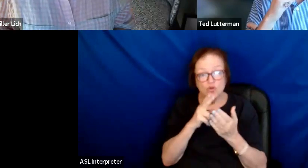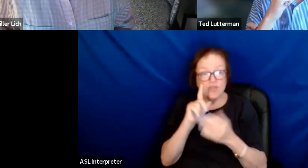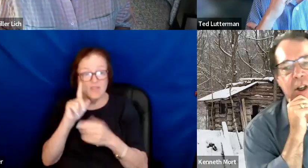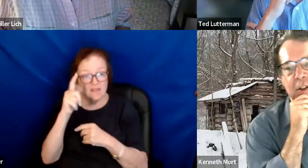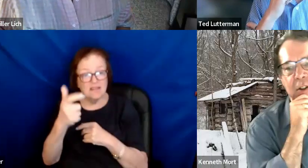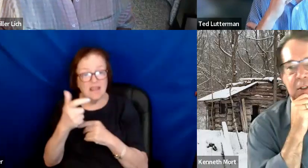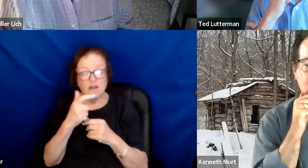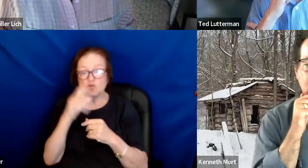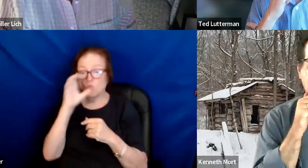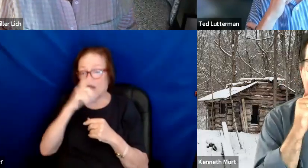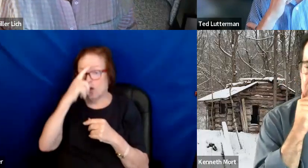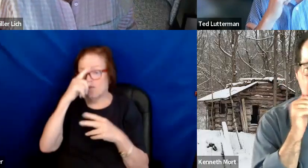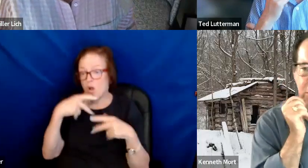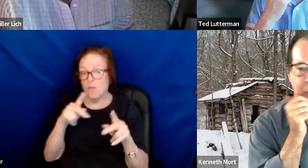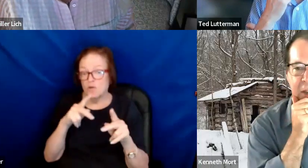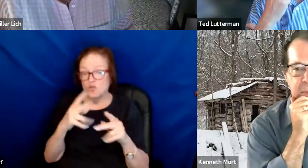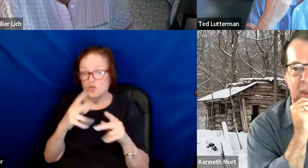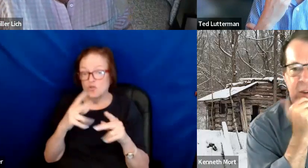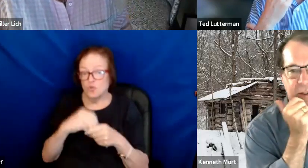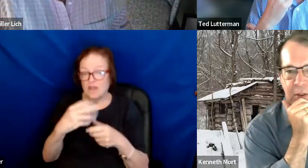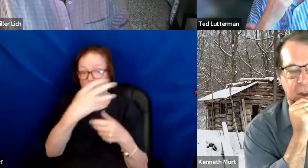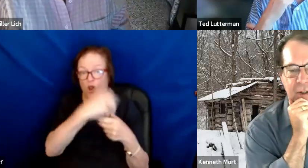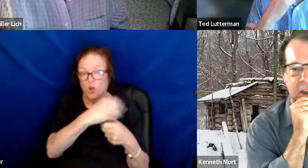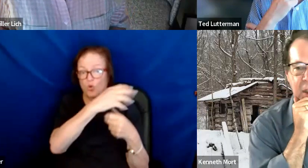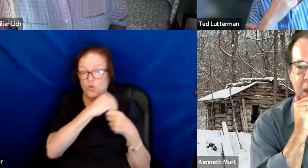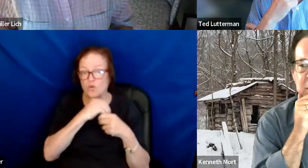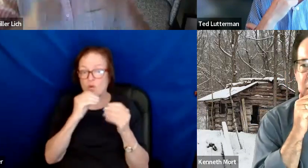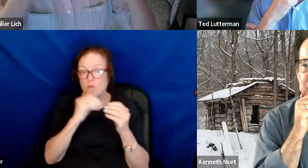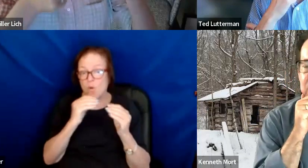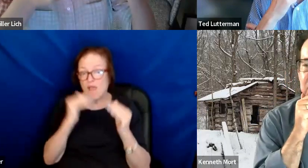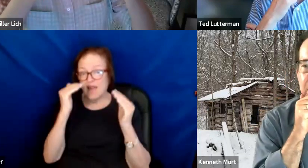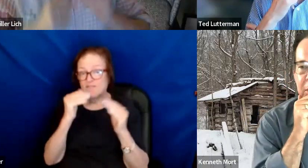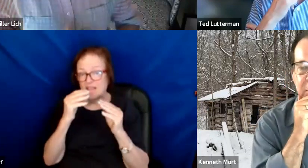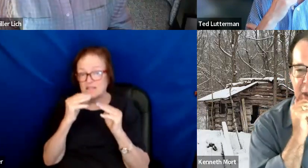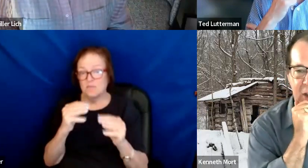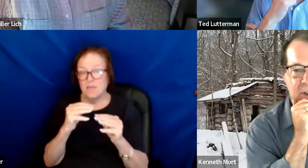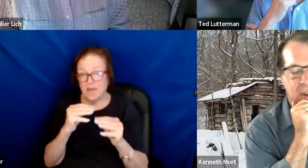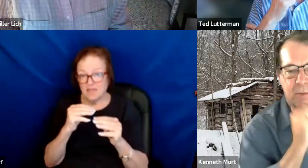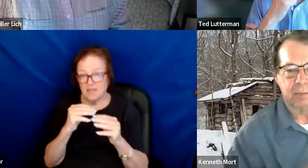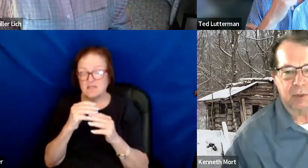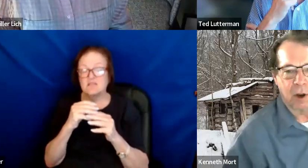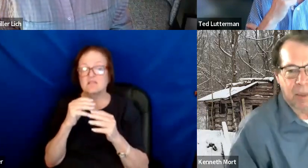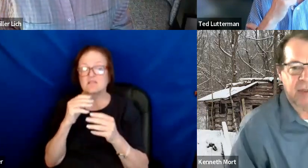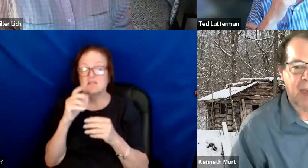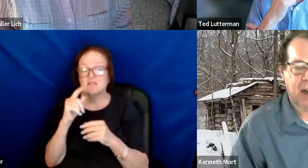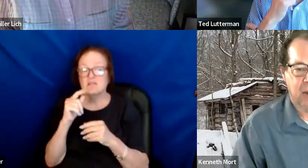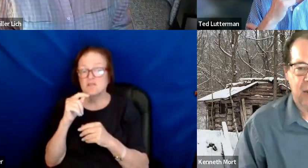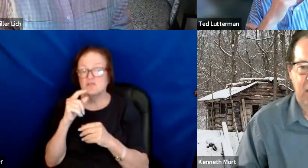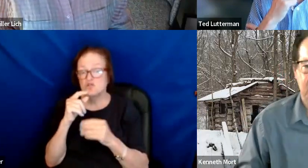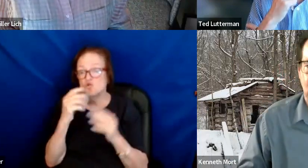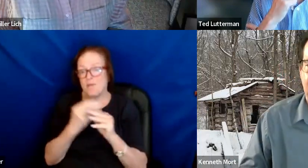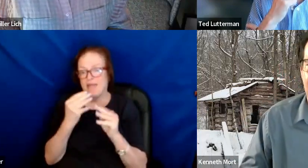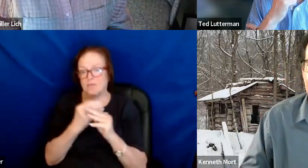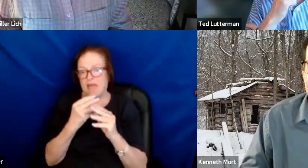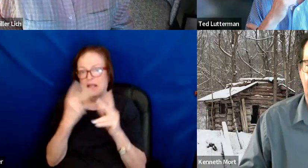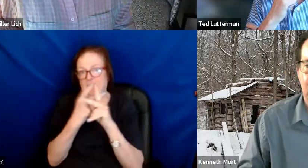for opportunities to incorporate more advanced methods and things like that to be able to actually, mathematically take